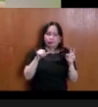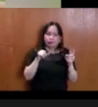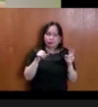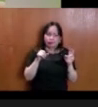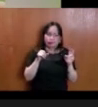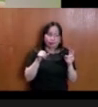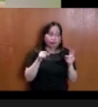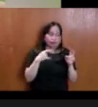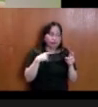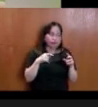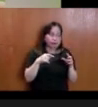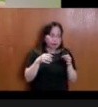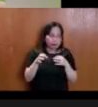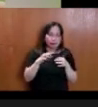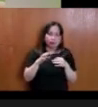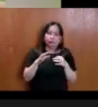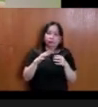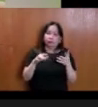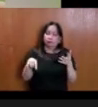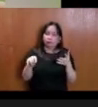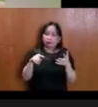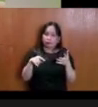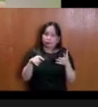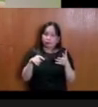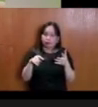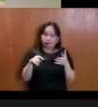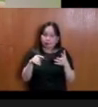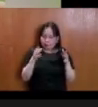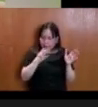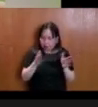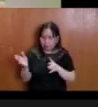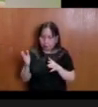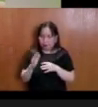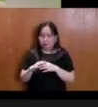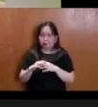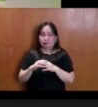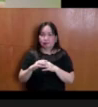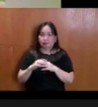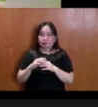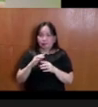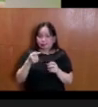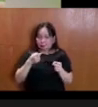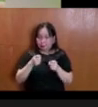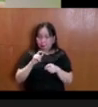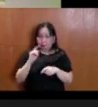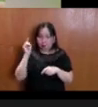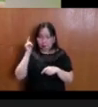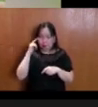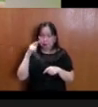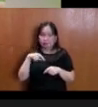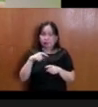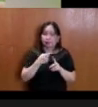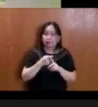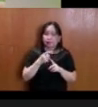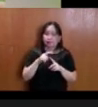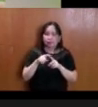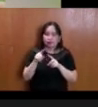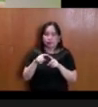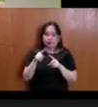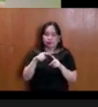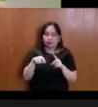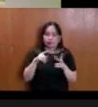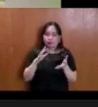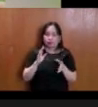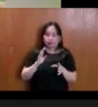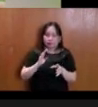that outlines our initiative so far. The governance, it's actually a tone from the board, from